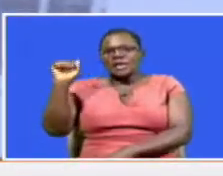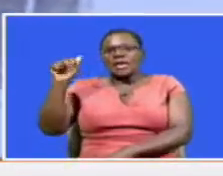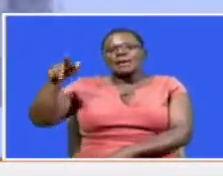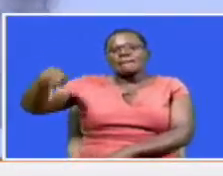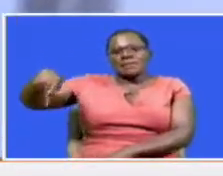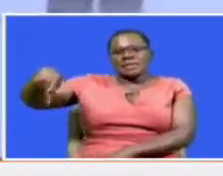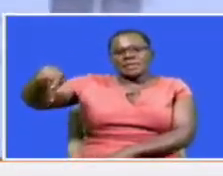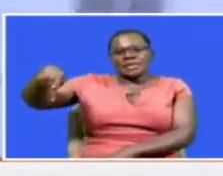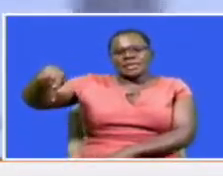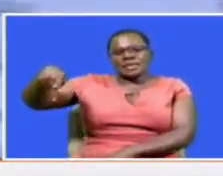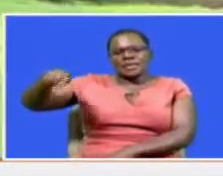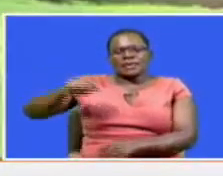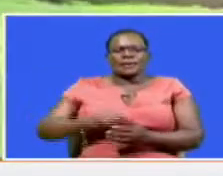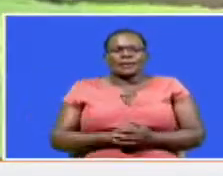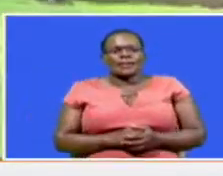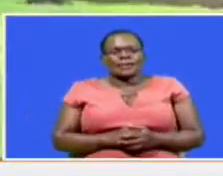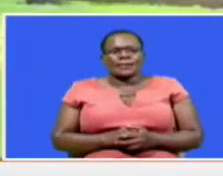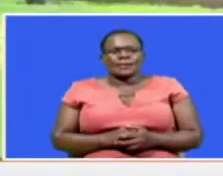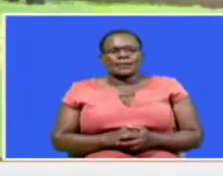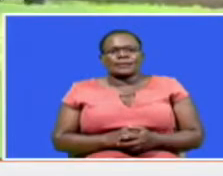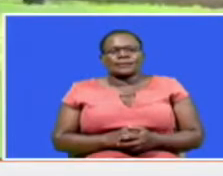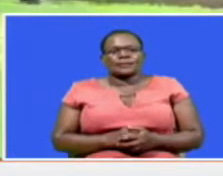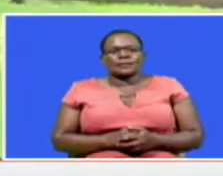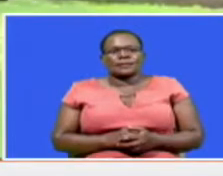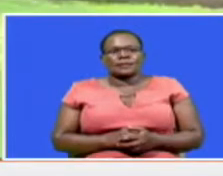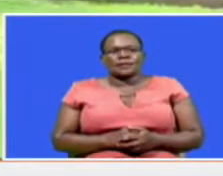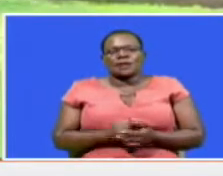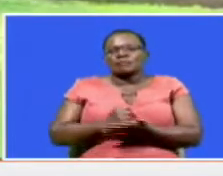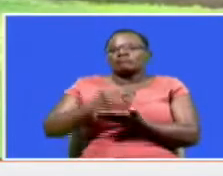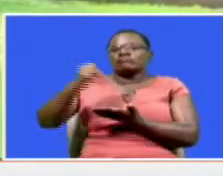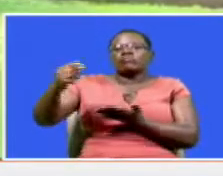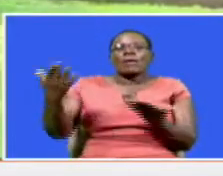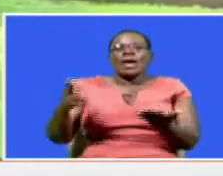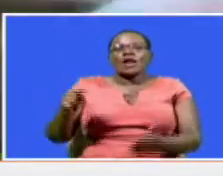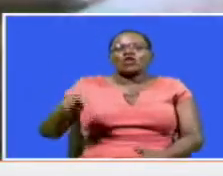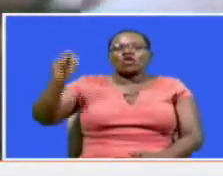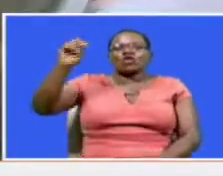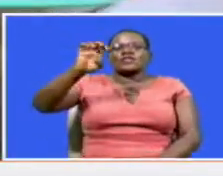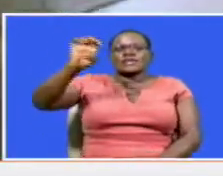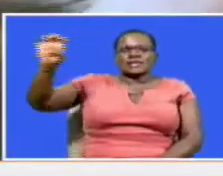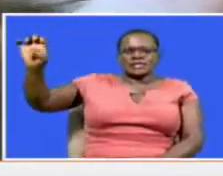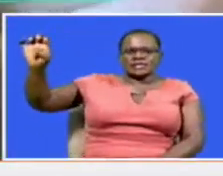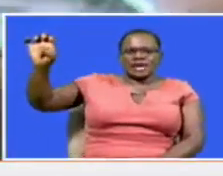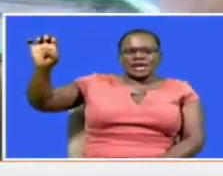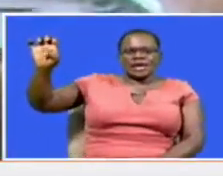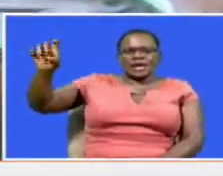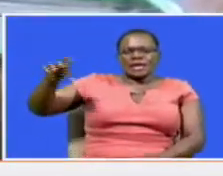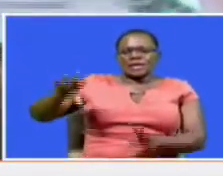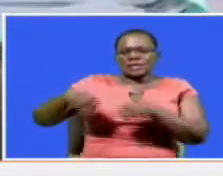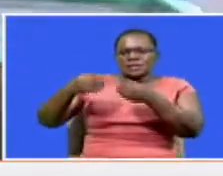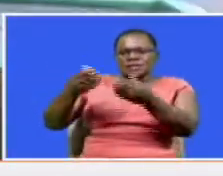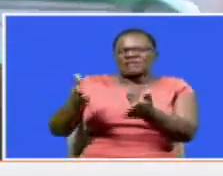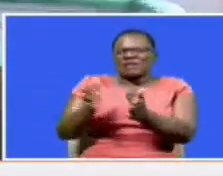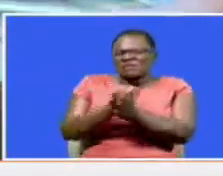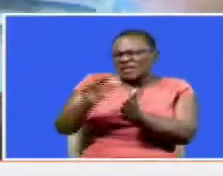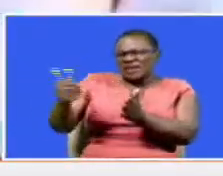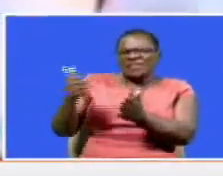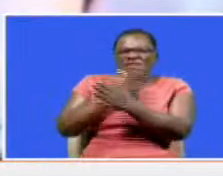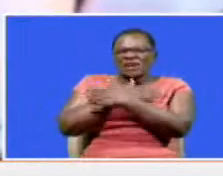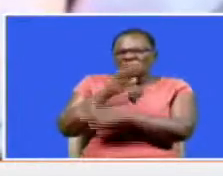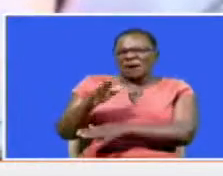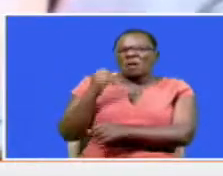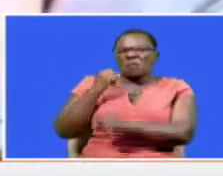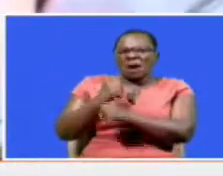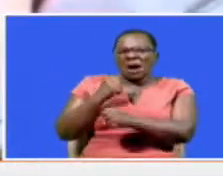an administration police officer. He was deployed to Northeastern Region and assigned together with another officer